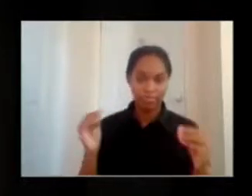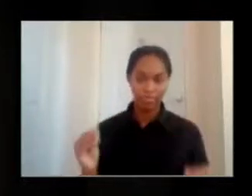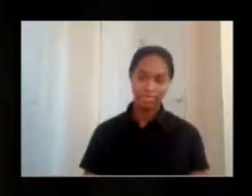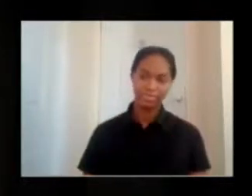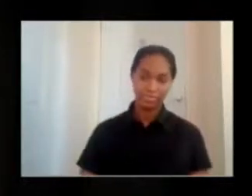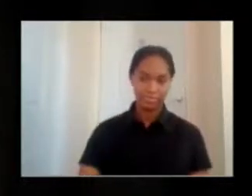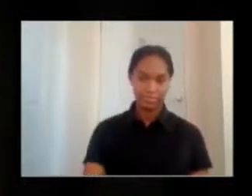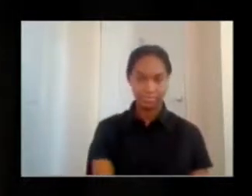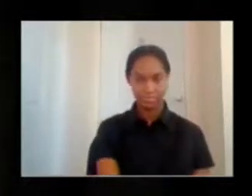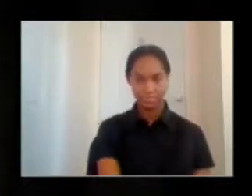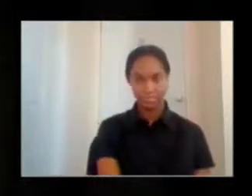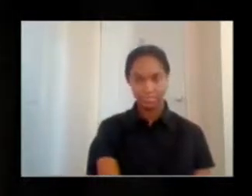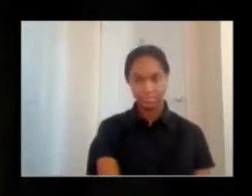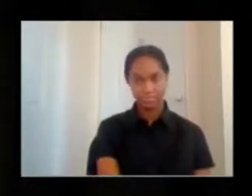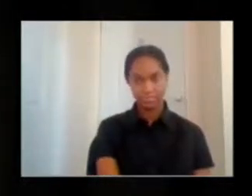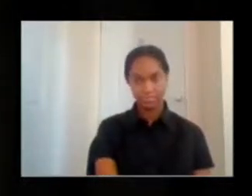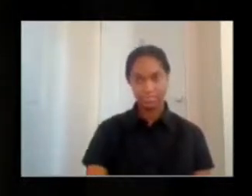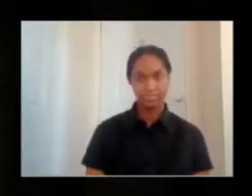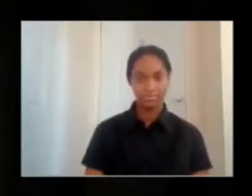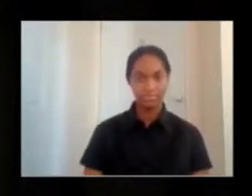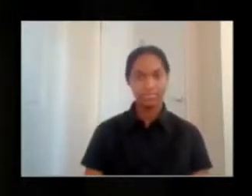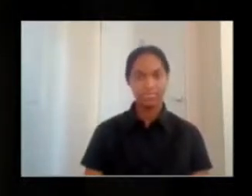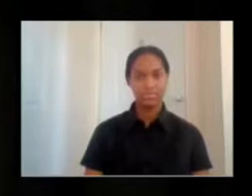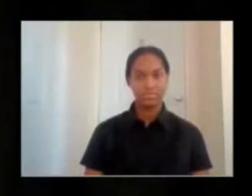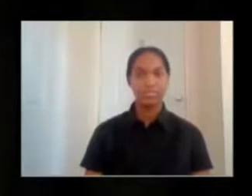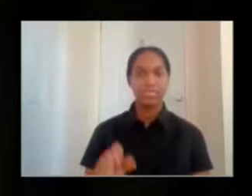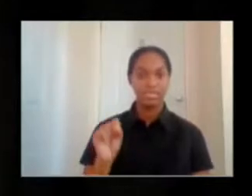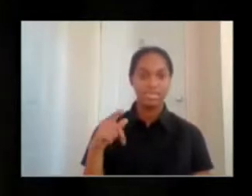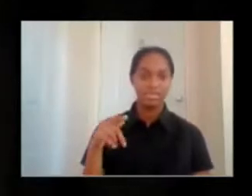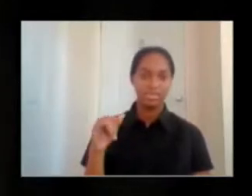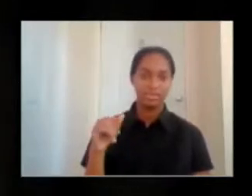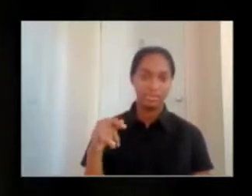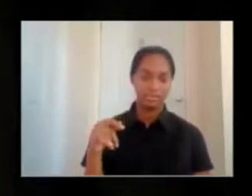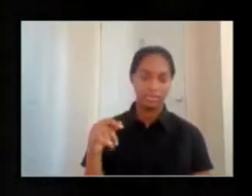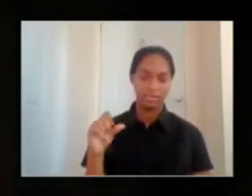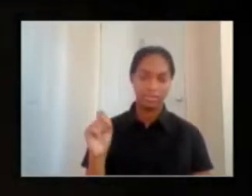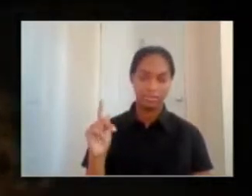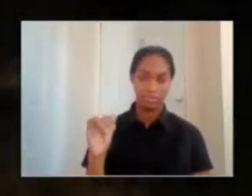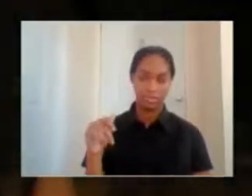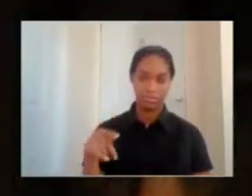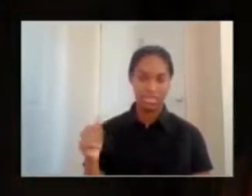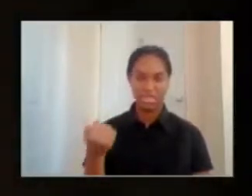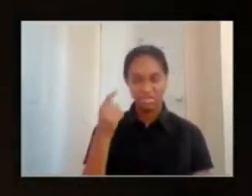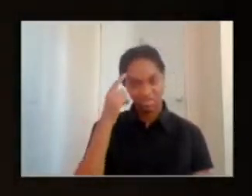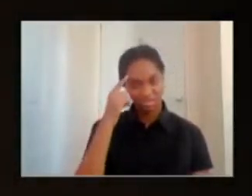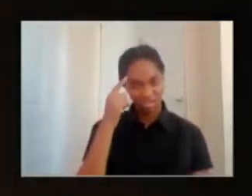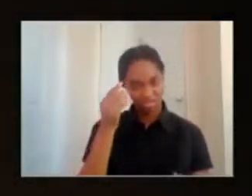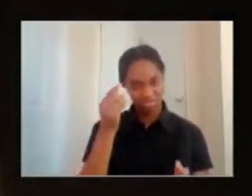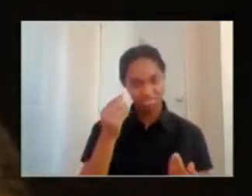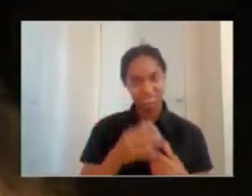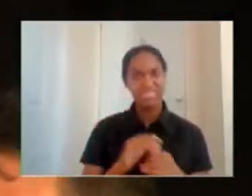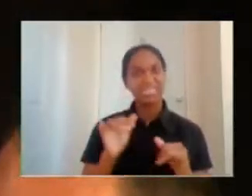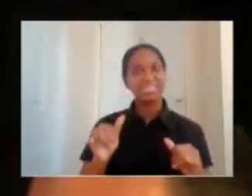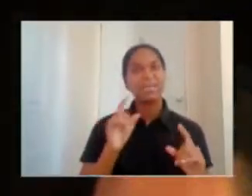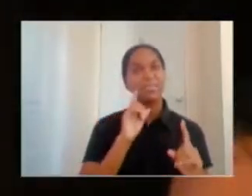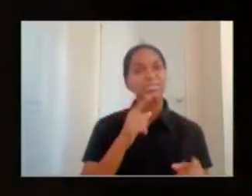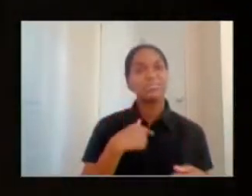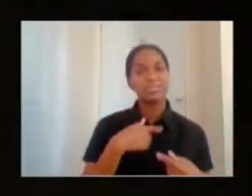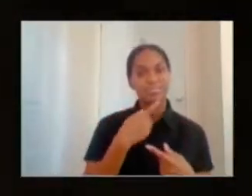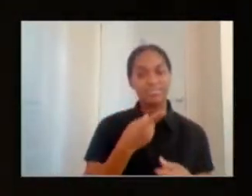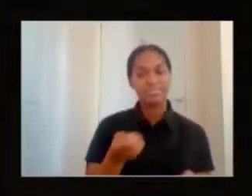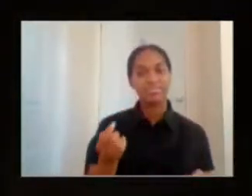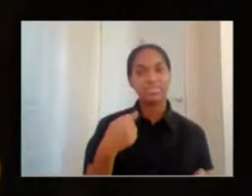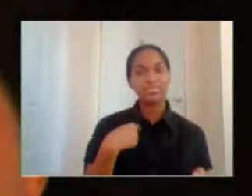Okay. And Skip, your thoughts? Yeah, pretty much the same answer. I would say even a little